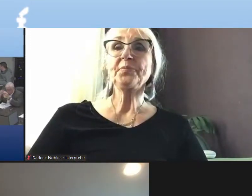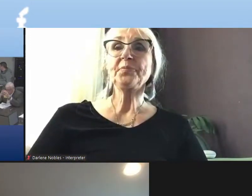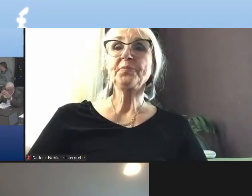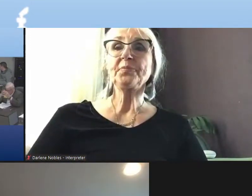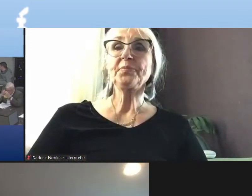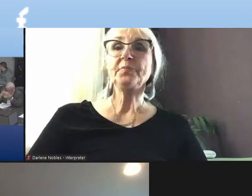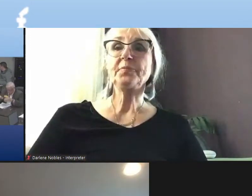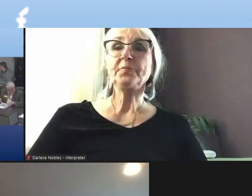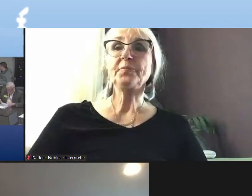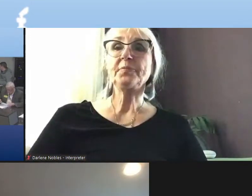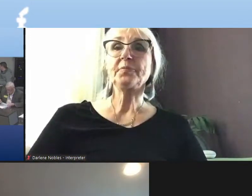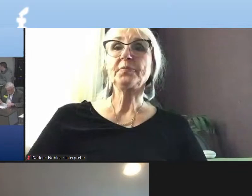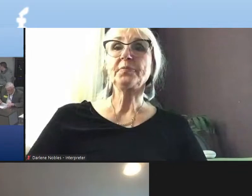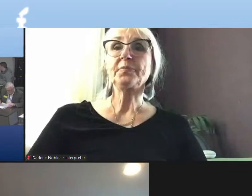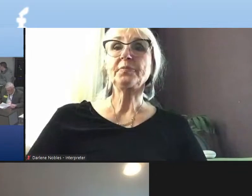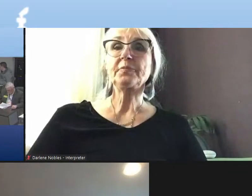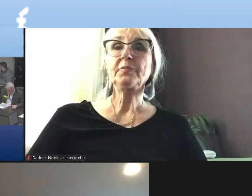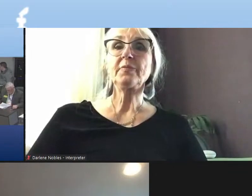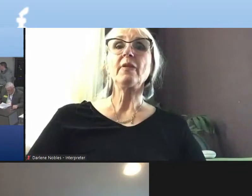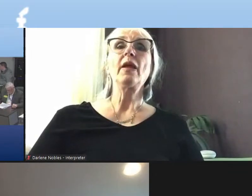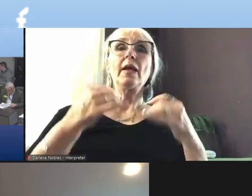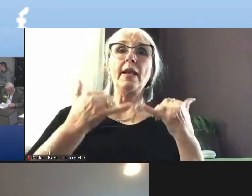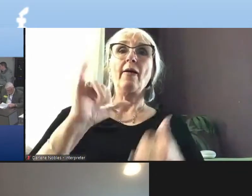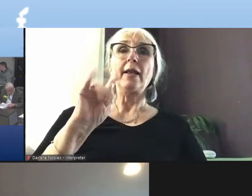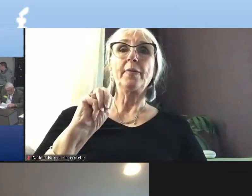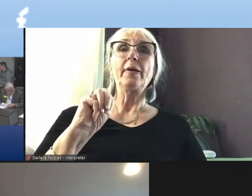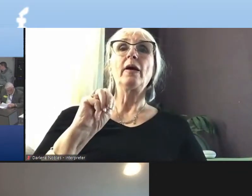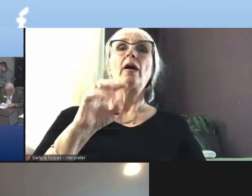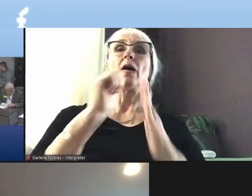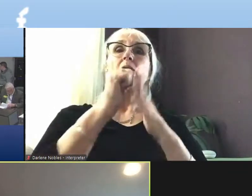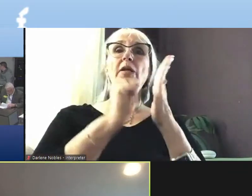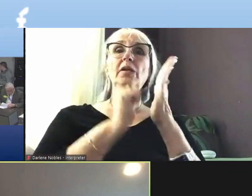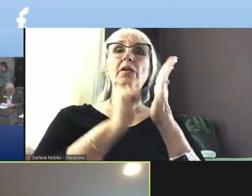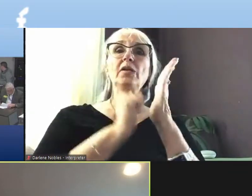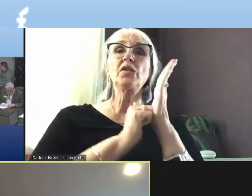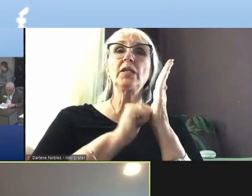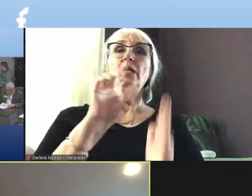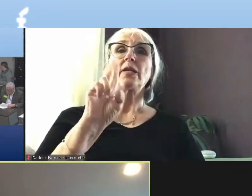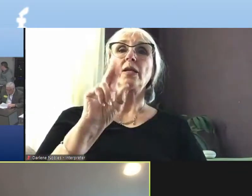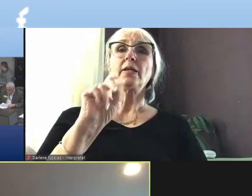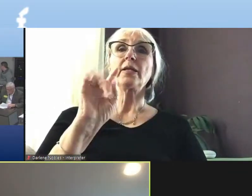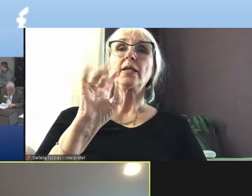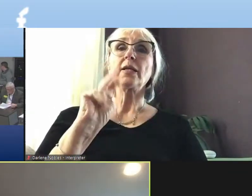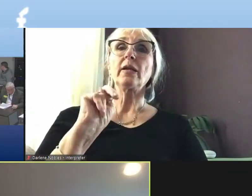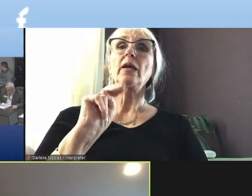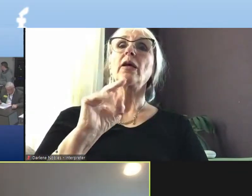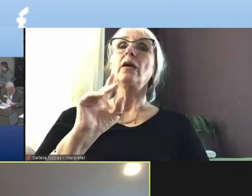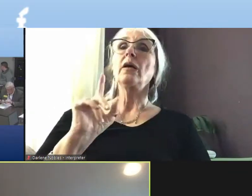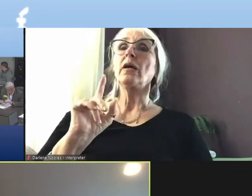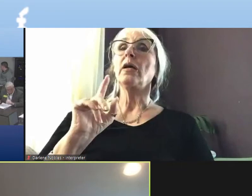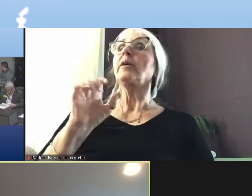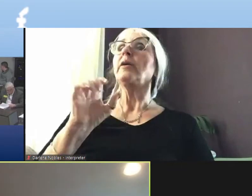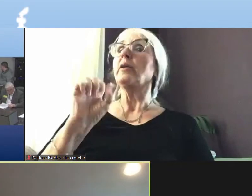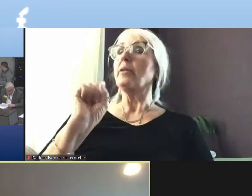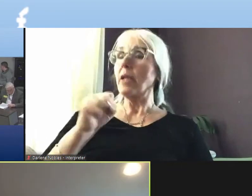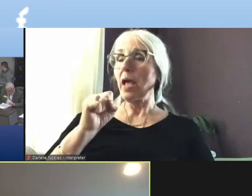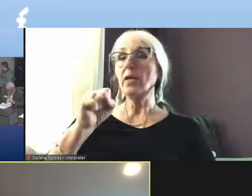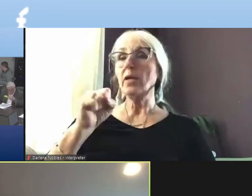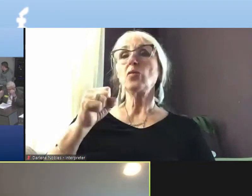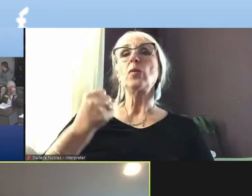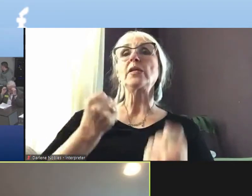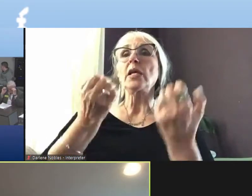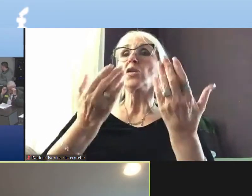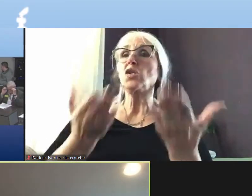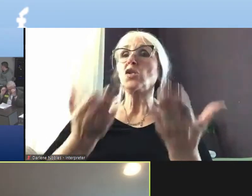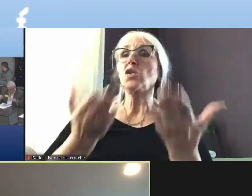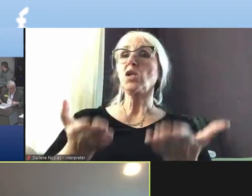Going to item E on the consent agenda, Dustin? Yes, sir. So Judge, we have one suggested pool this week. It's